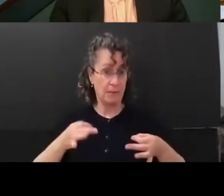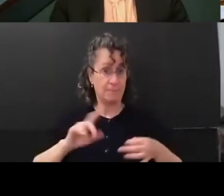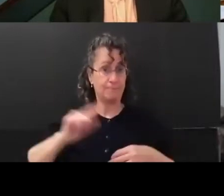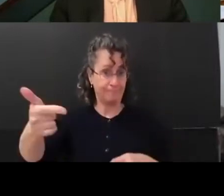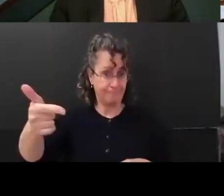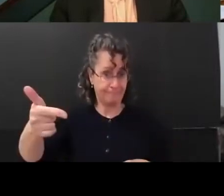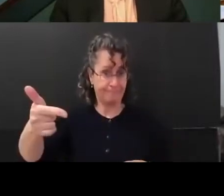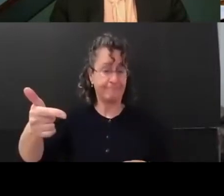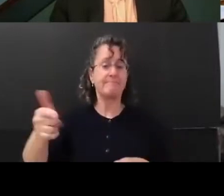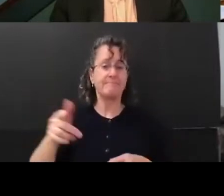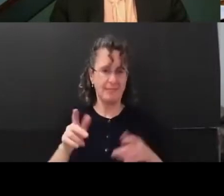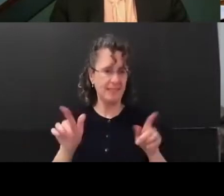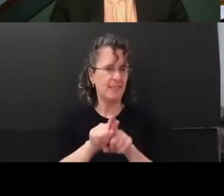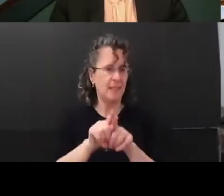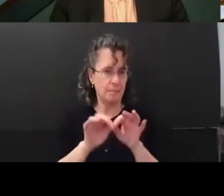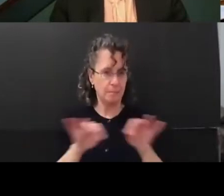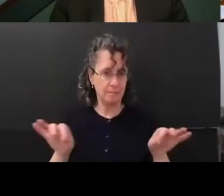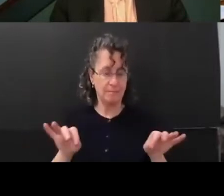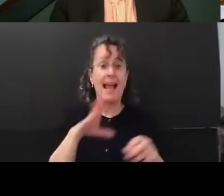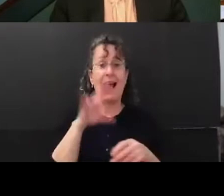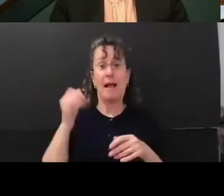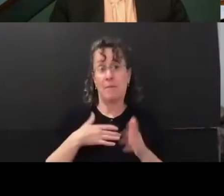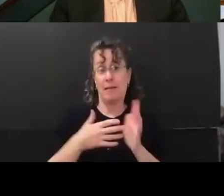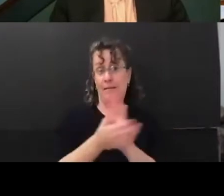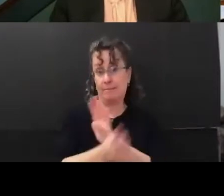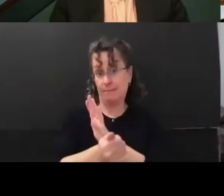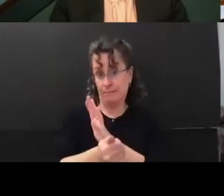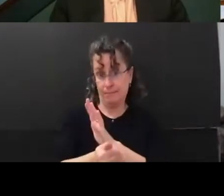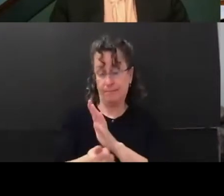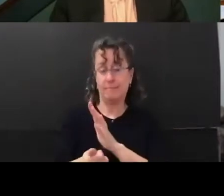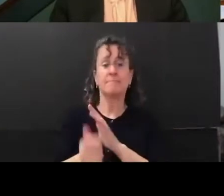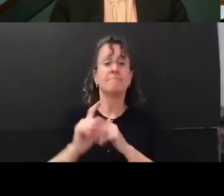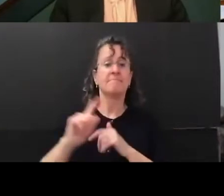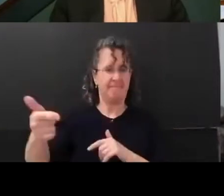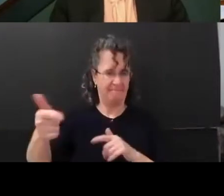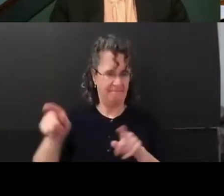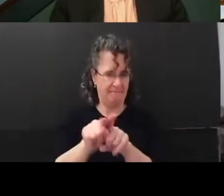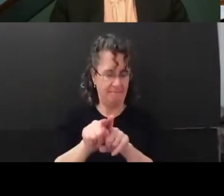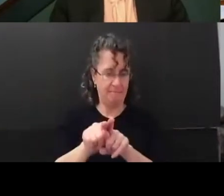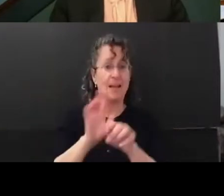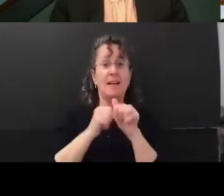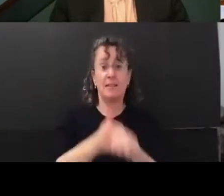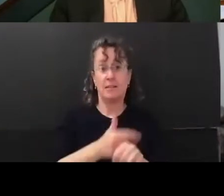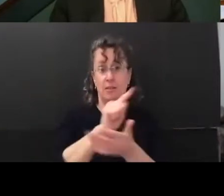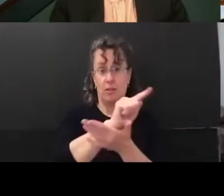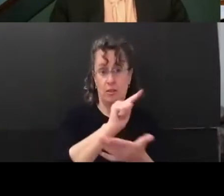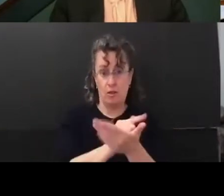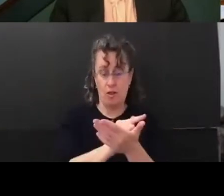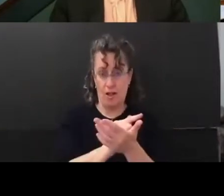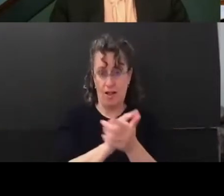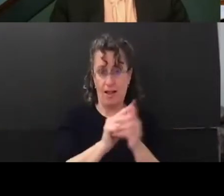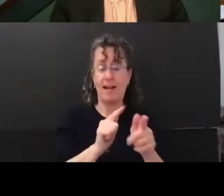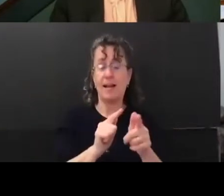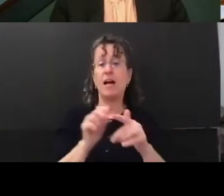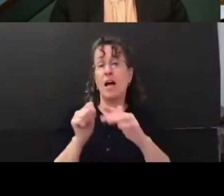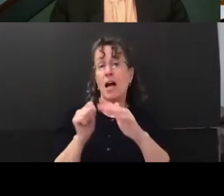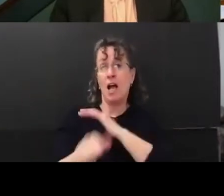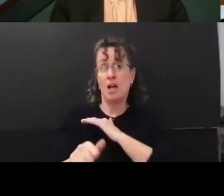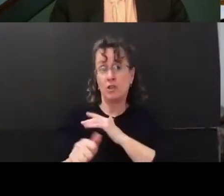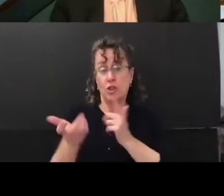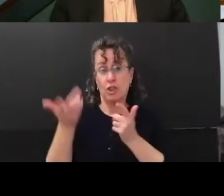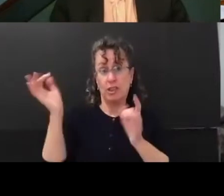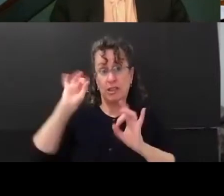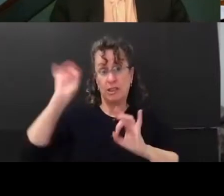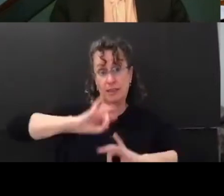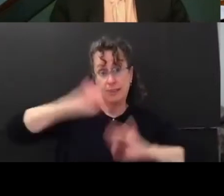my judgment and ability, and ability, according to law, according to law, under the pains